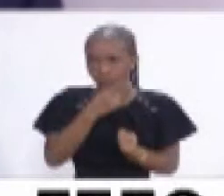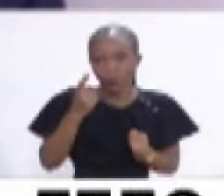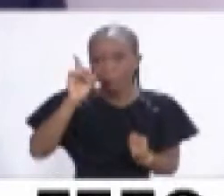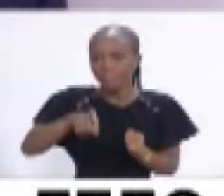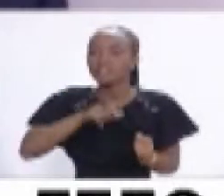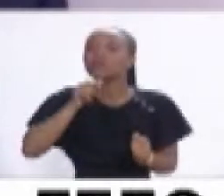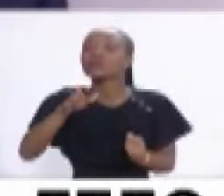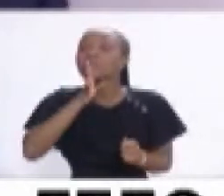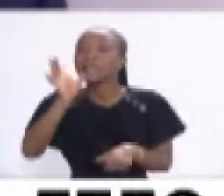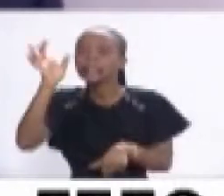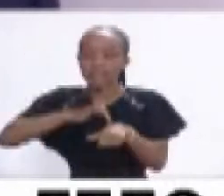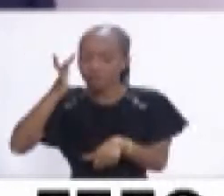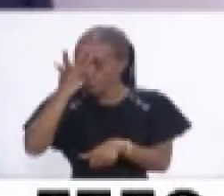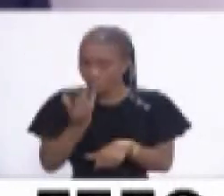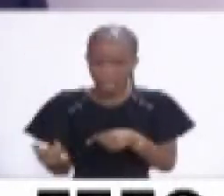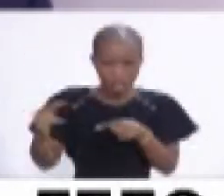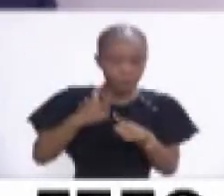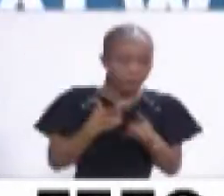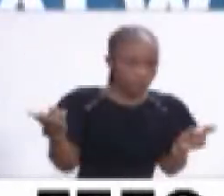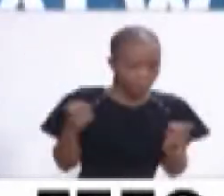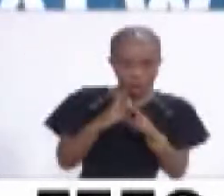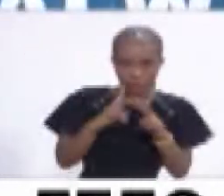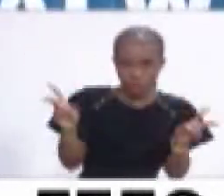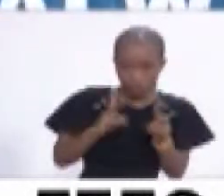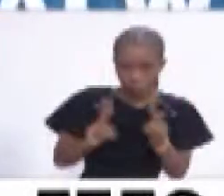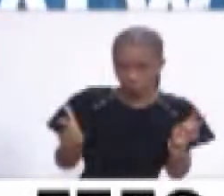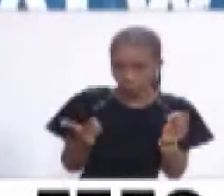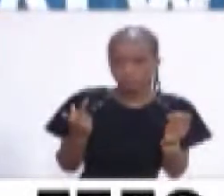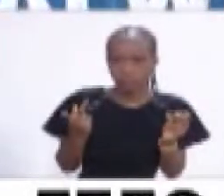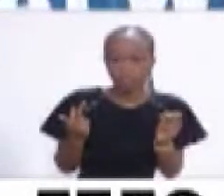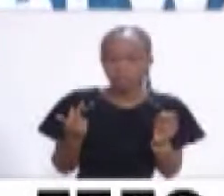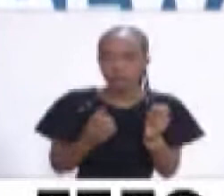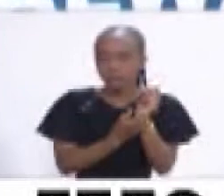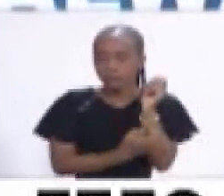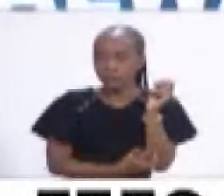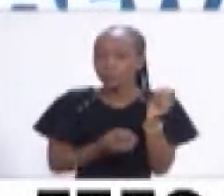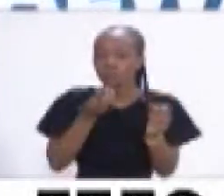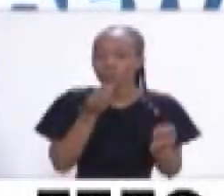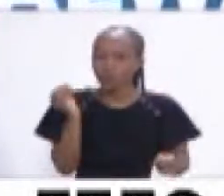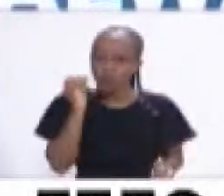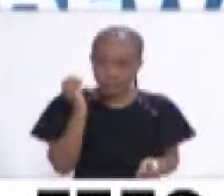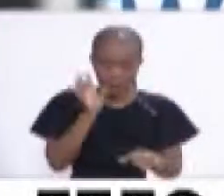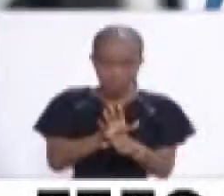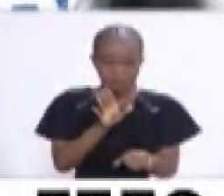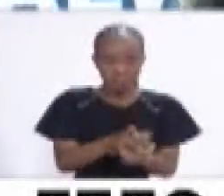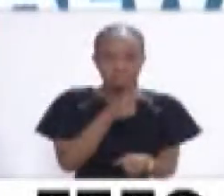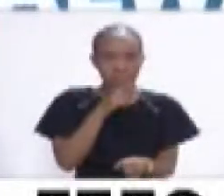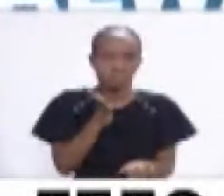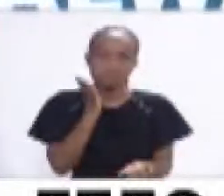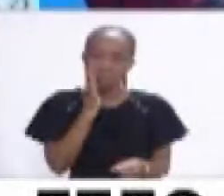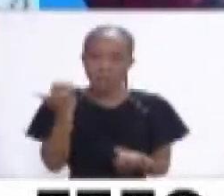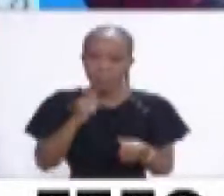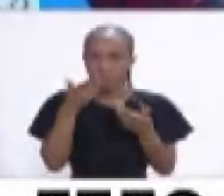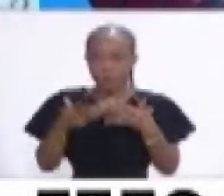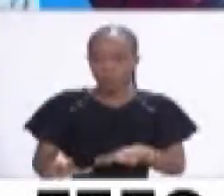be touched because they come from very indigent homes. Magoha has reiterated that majority of parents who are yet to clear